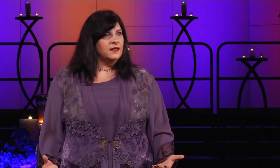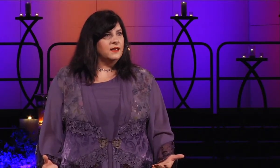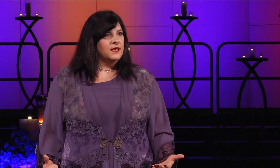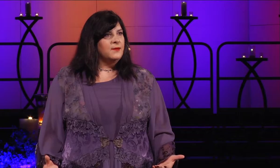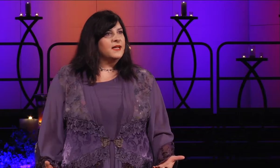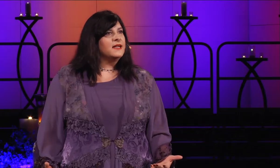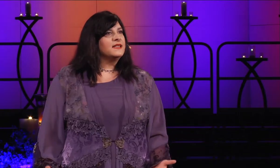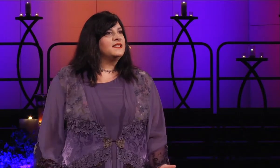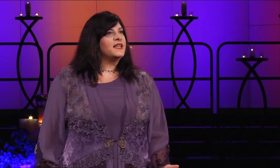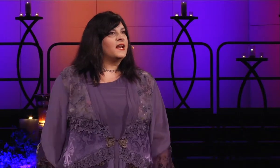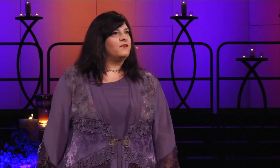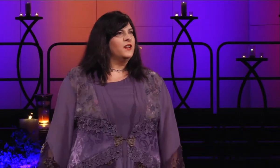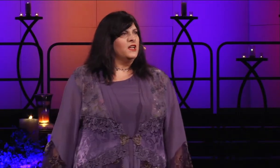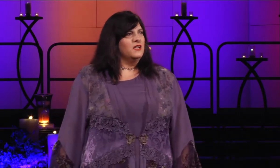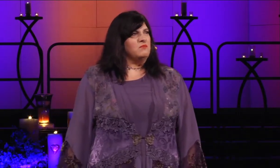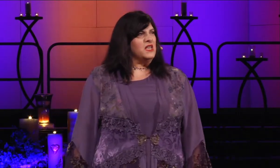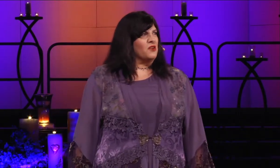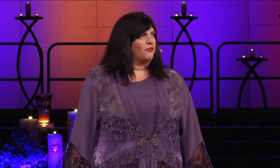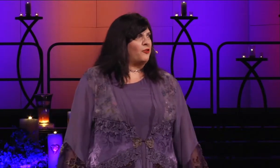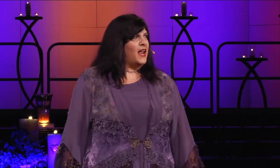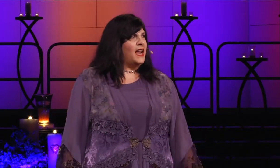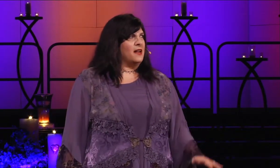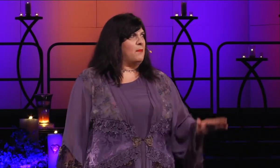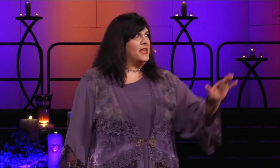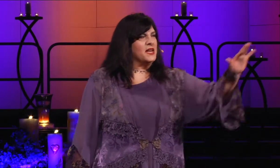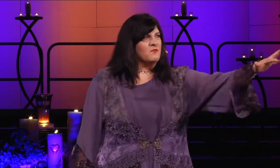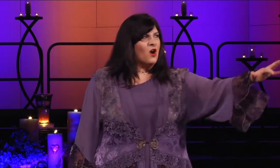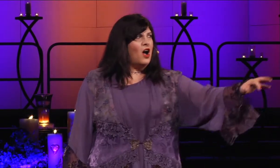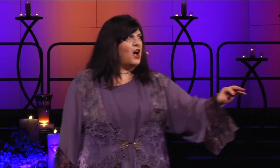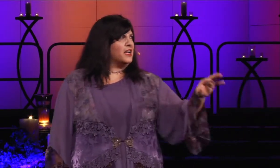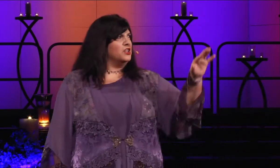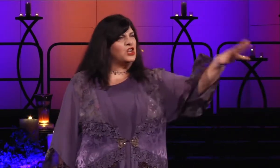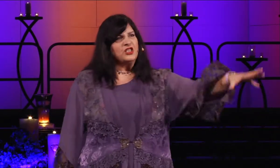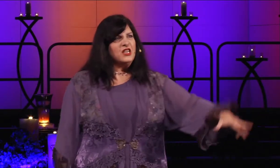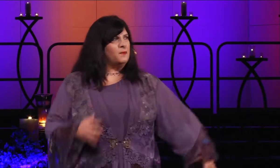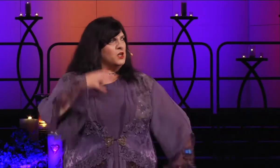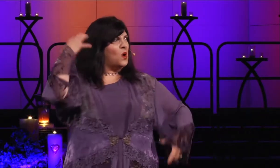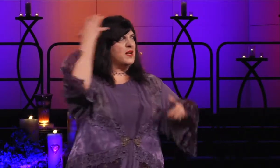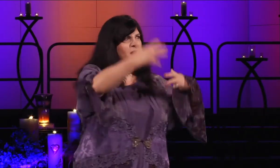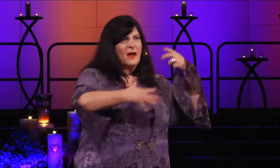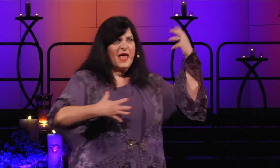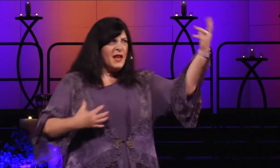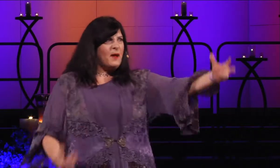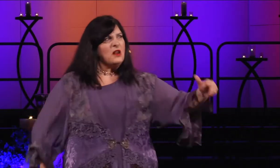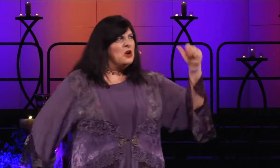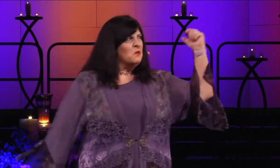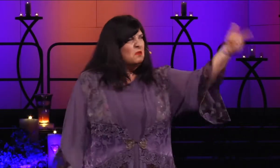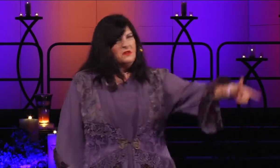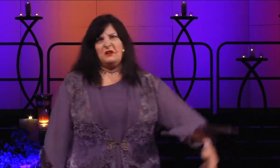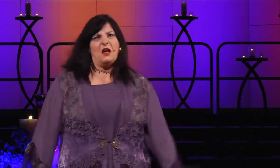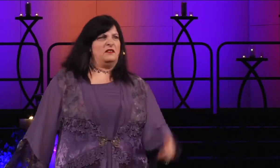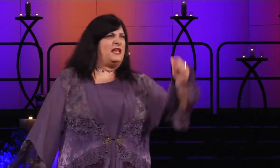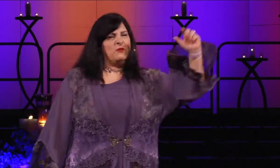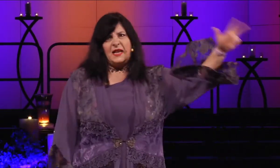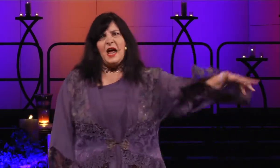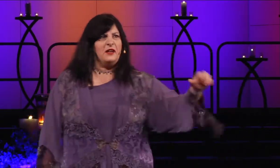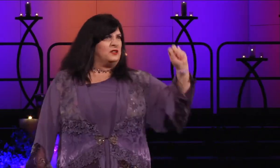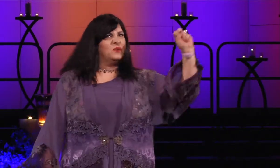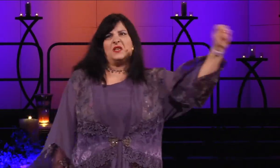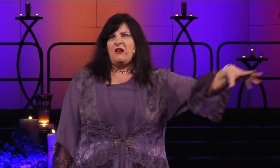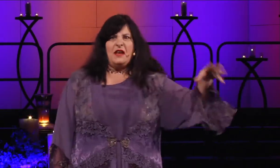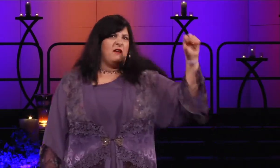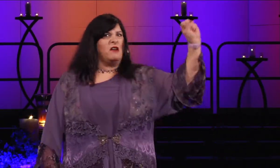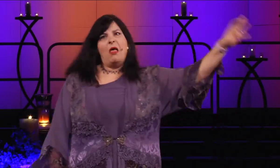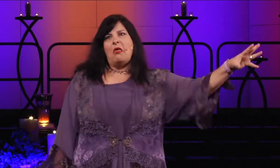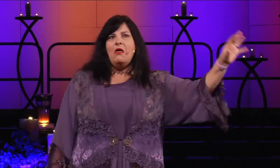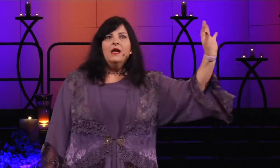connected. Because instead of being afraid and making him wrong and judging him and going into my head about, this guy's downtown, it's